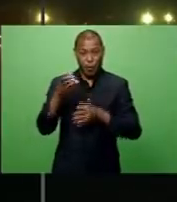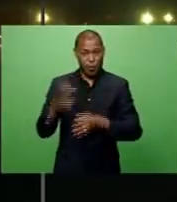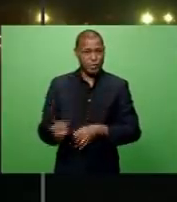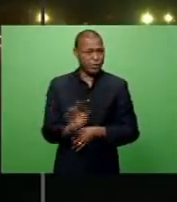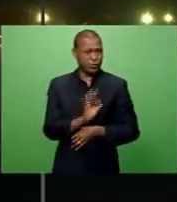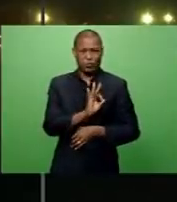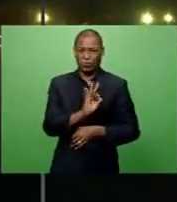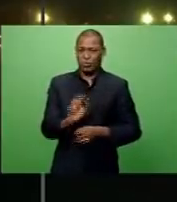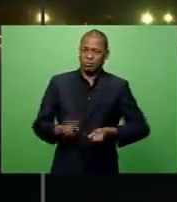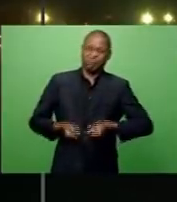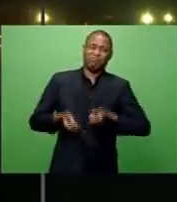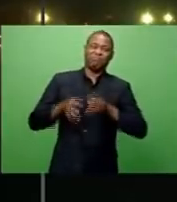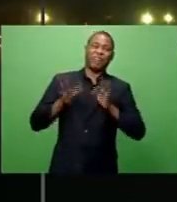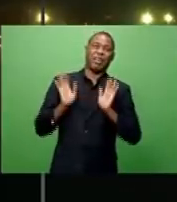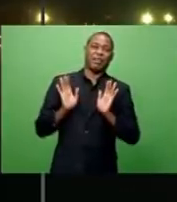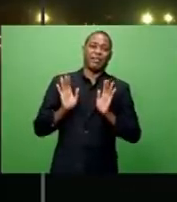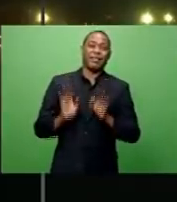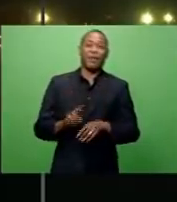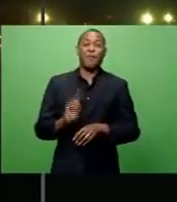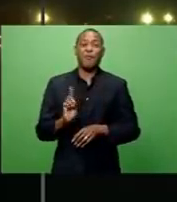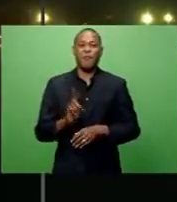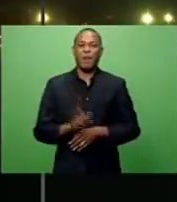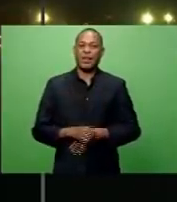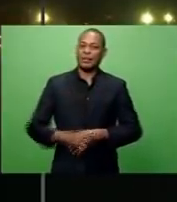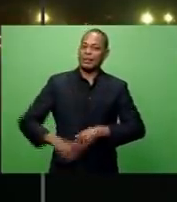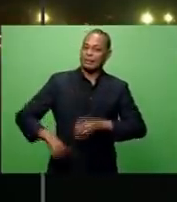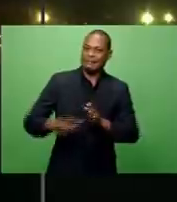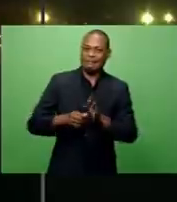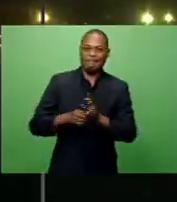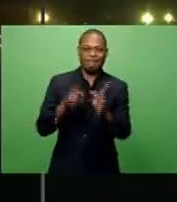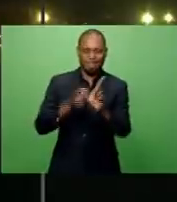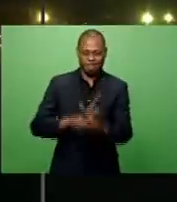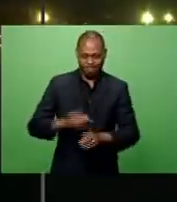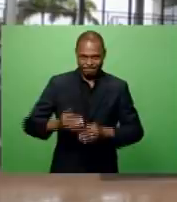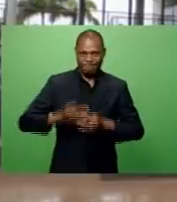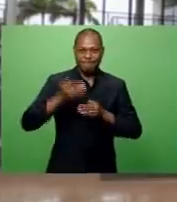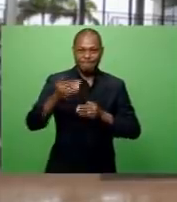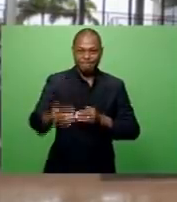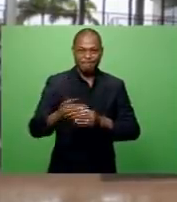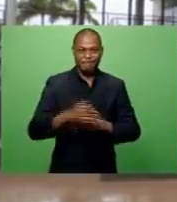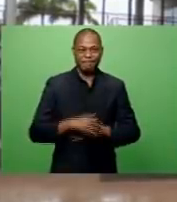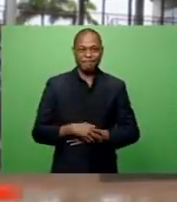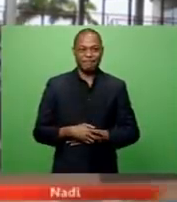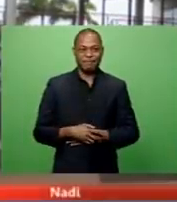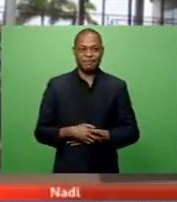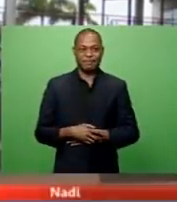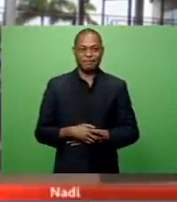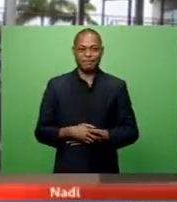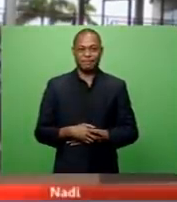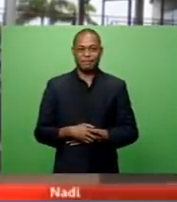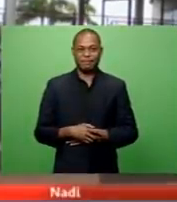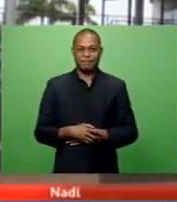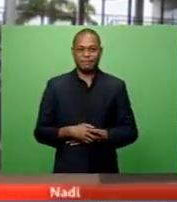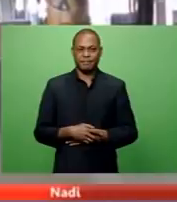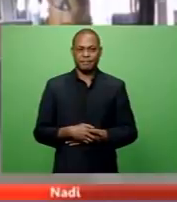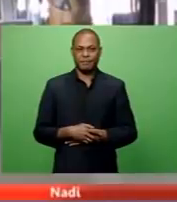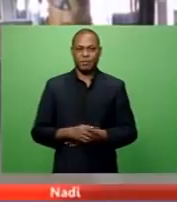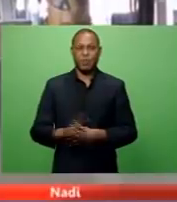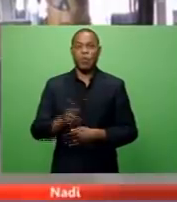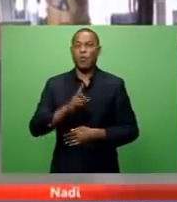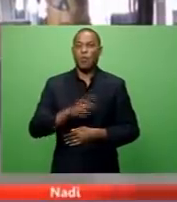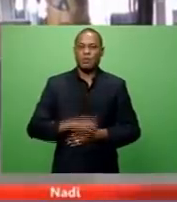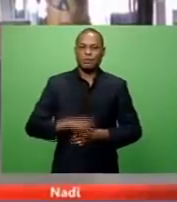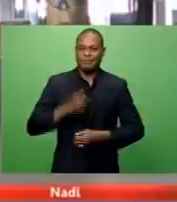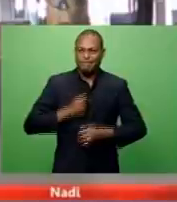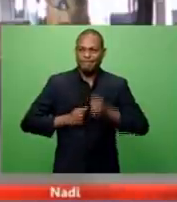up, even as they forecast a tougher year ahead. Felipe Naikaso has more. It has definitely become the survival of the